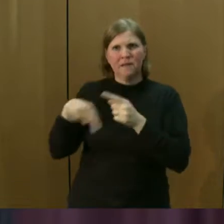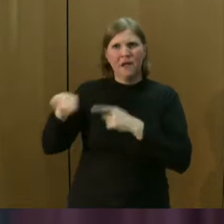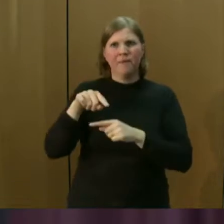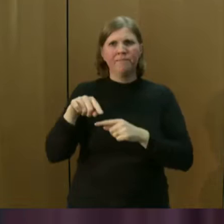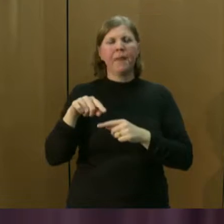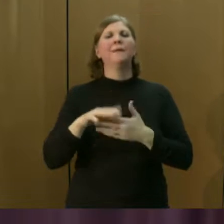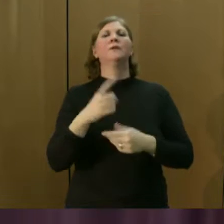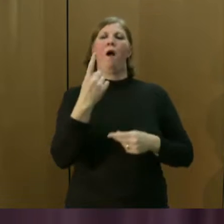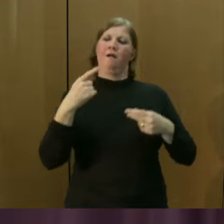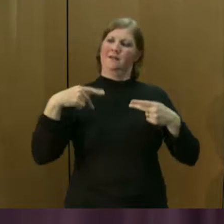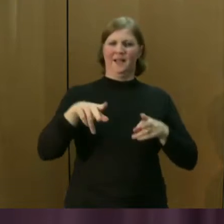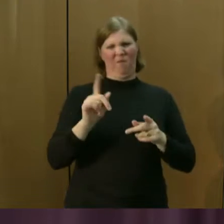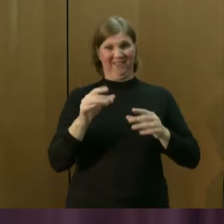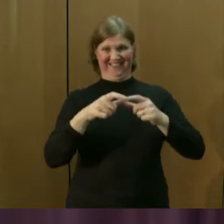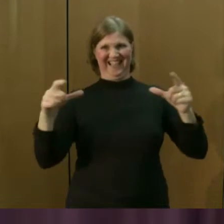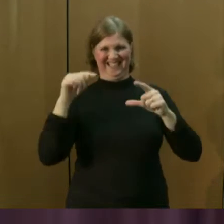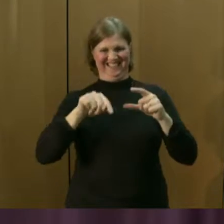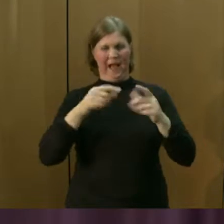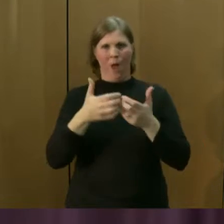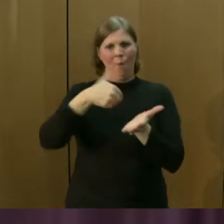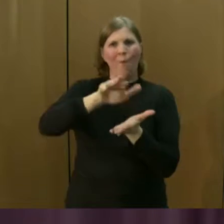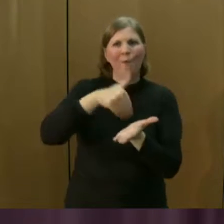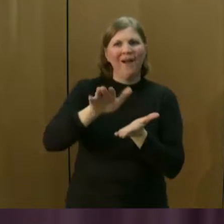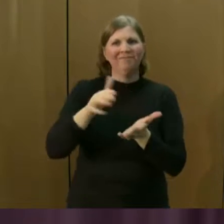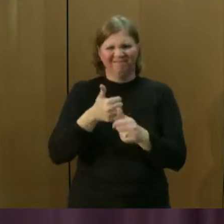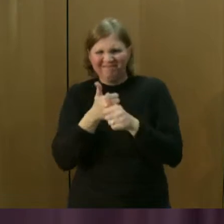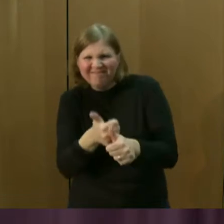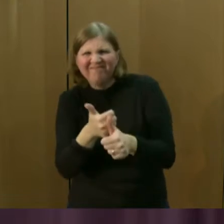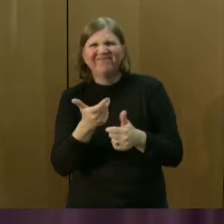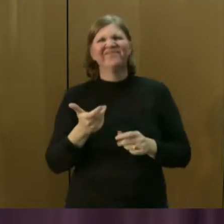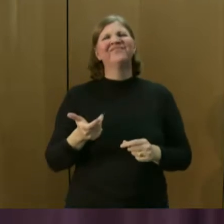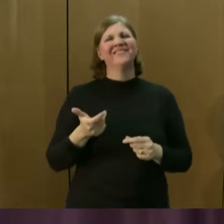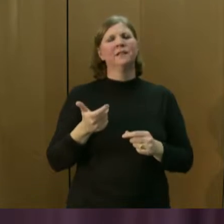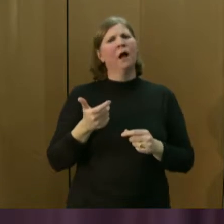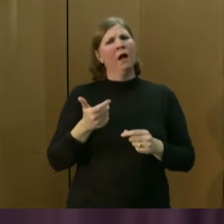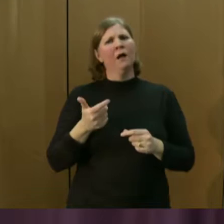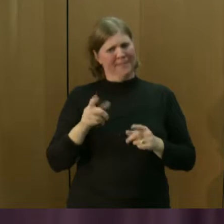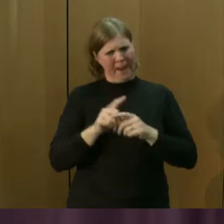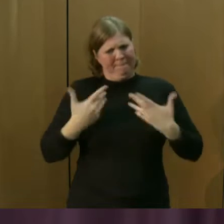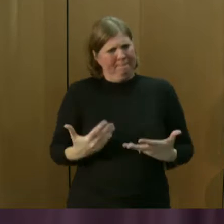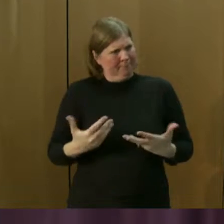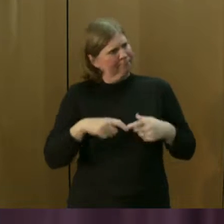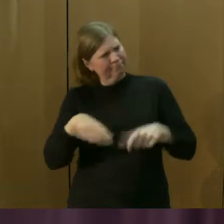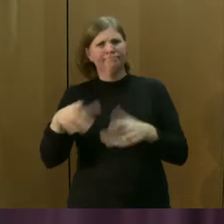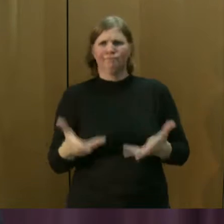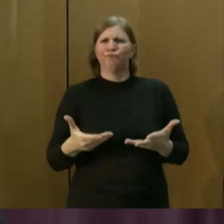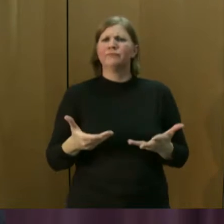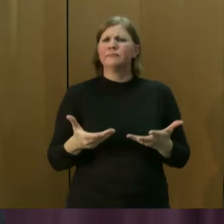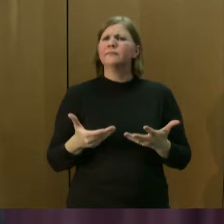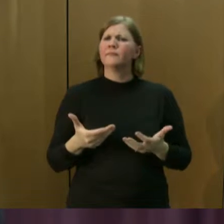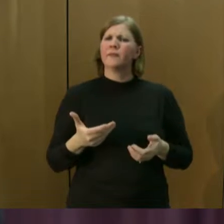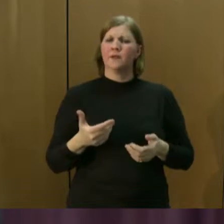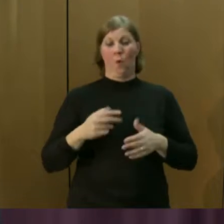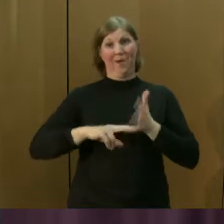network. And I guess that's very much still what we're about today. We're a charity based in Scotland,